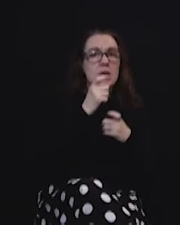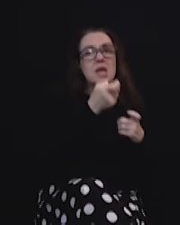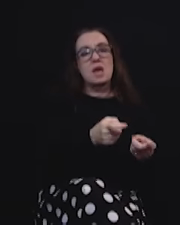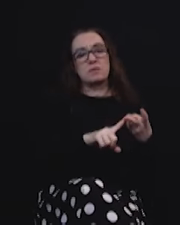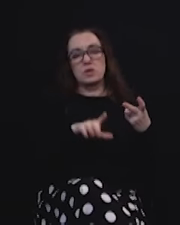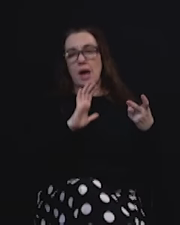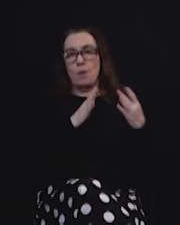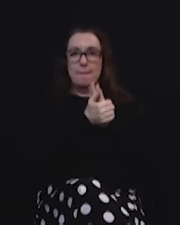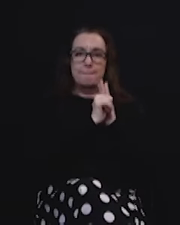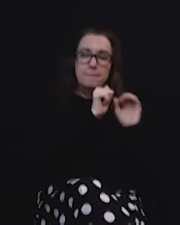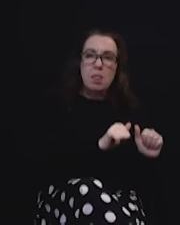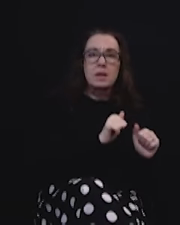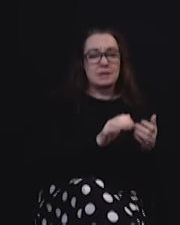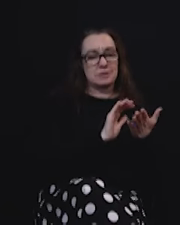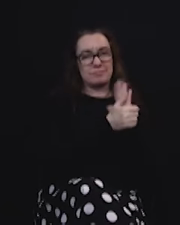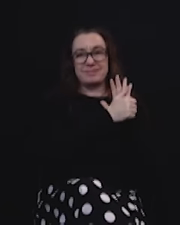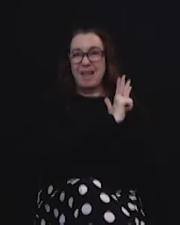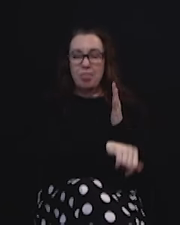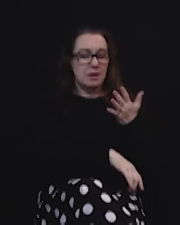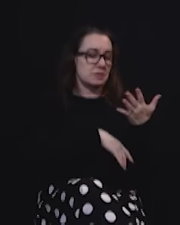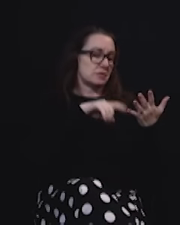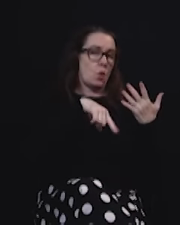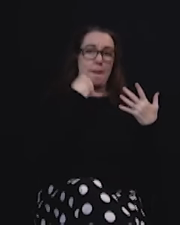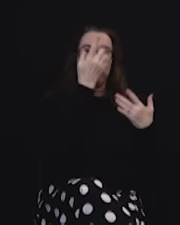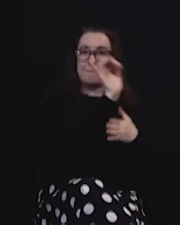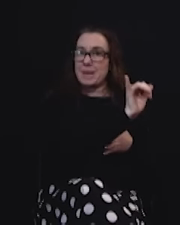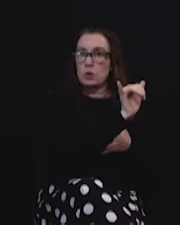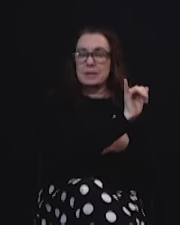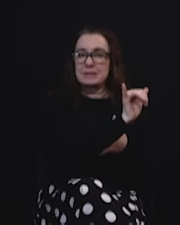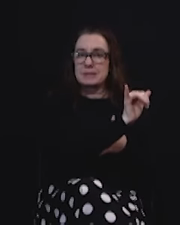our abilities, our talents, or our appearance.